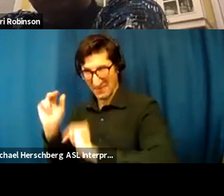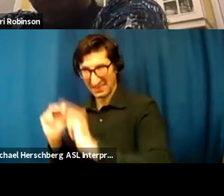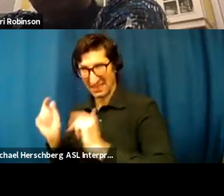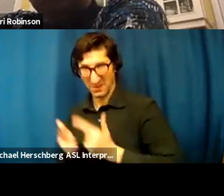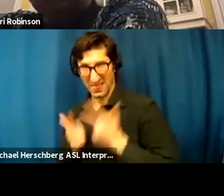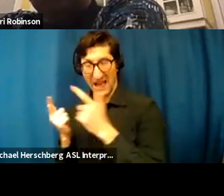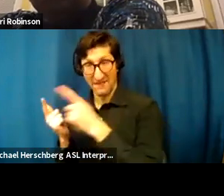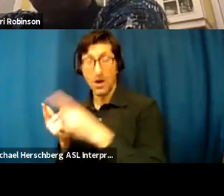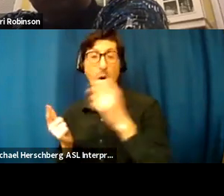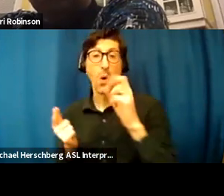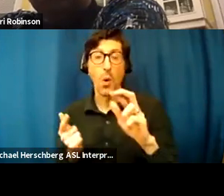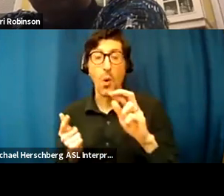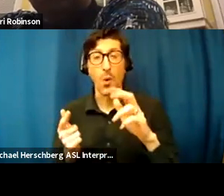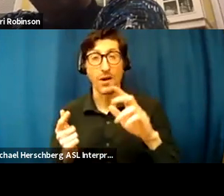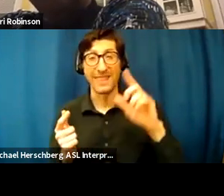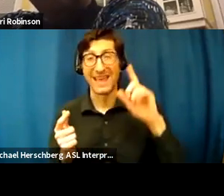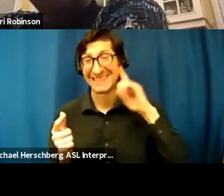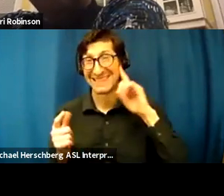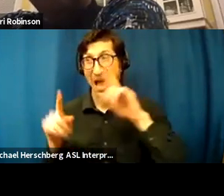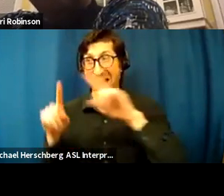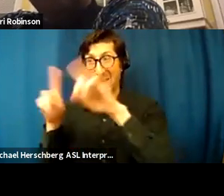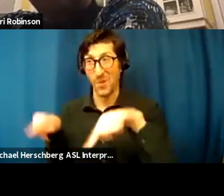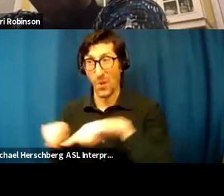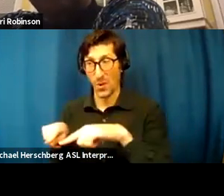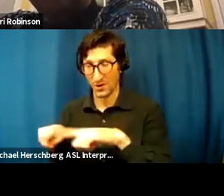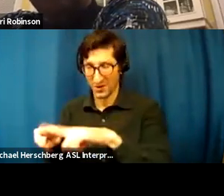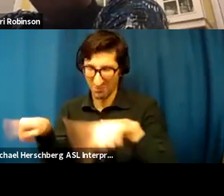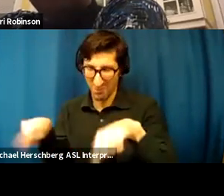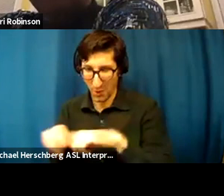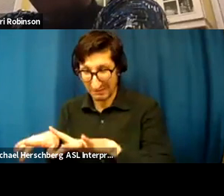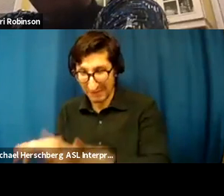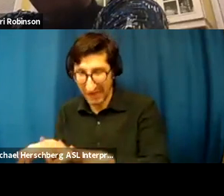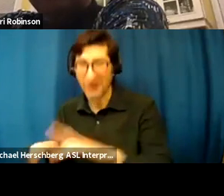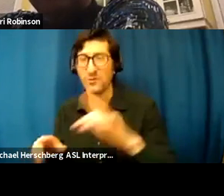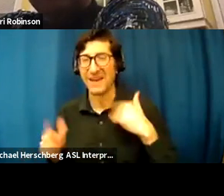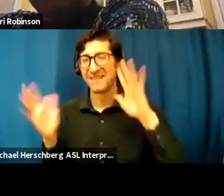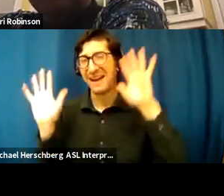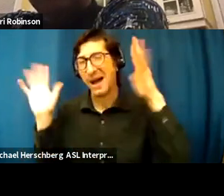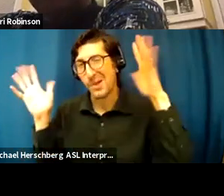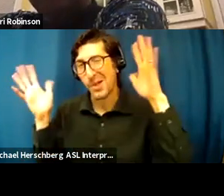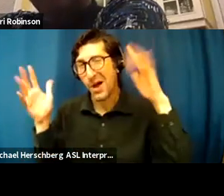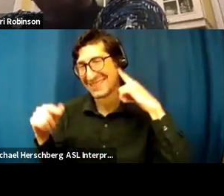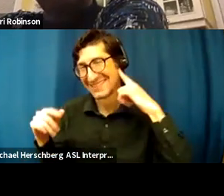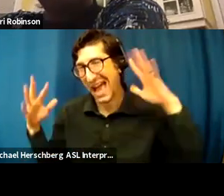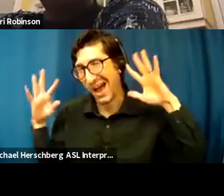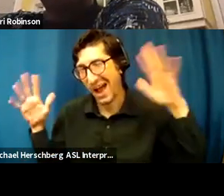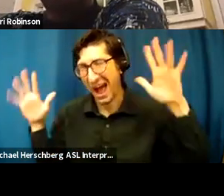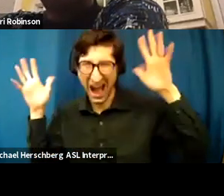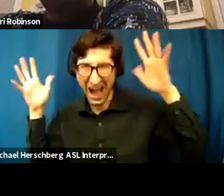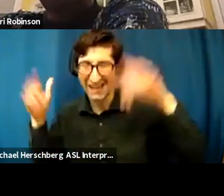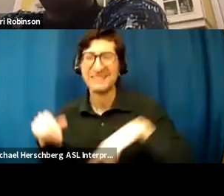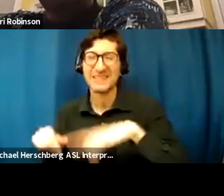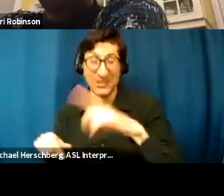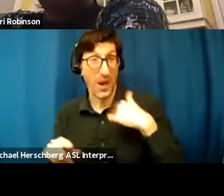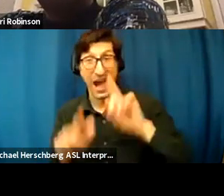know, claps from the soundboard and little background noises to really just spice things up. So, it, you know, whenever I go to BSAC